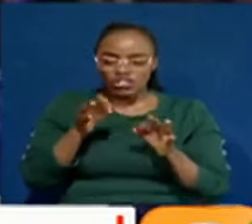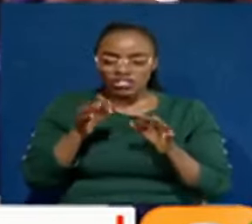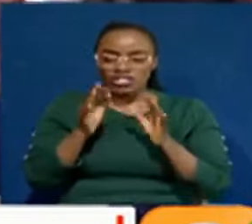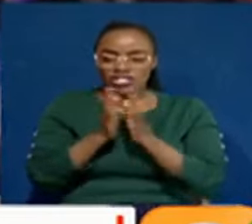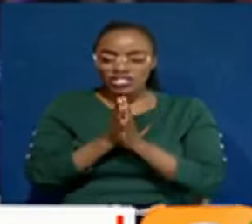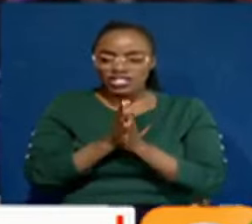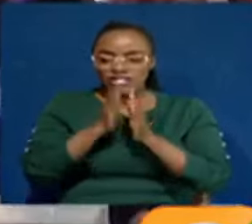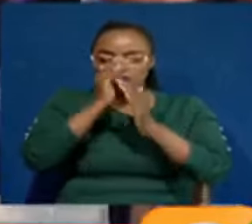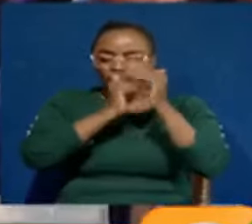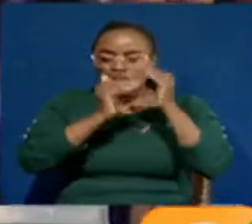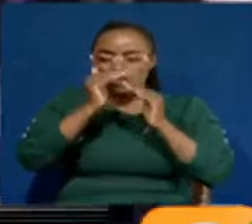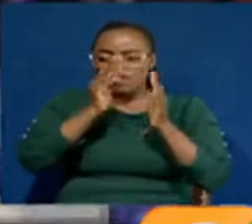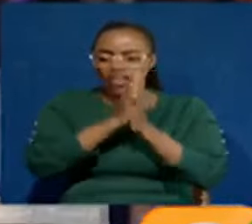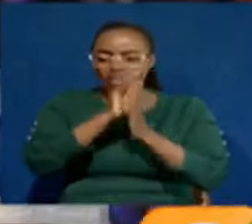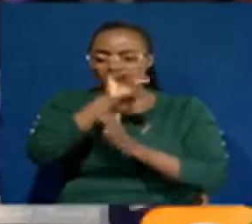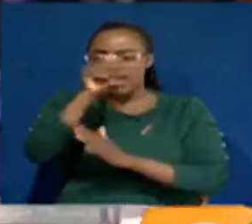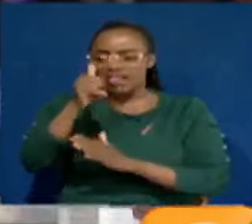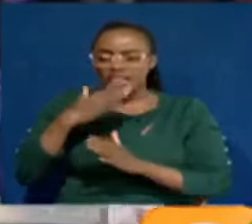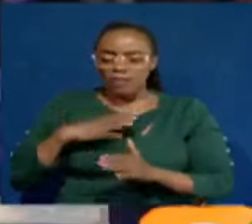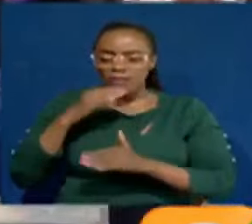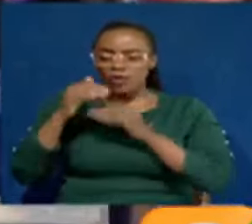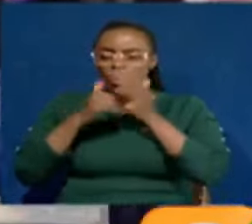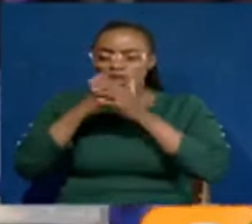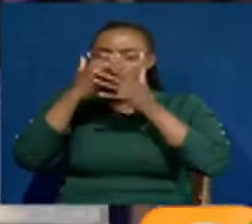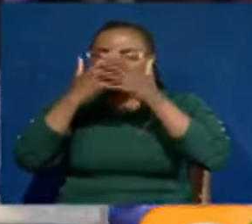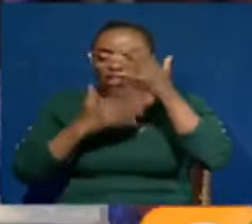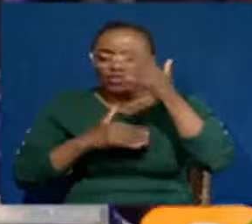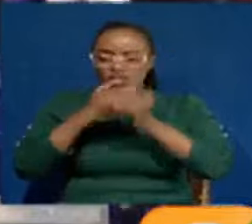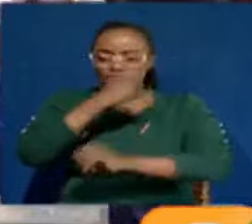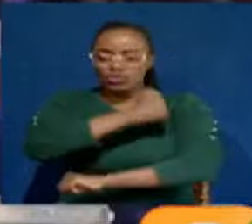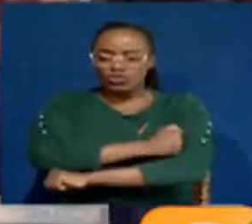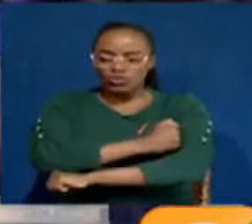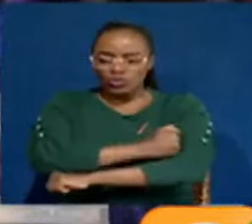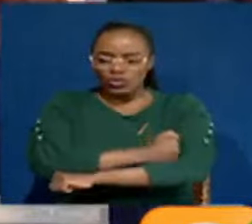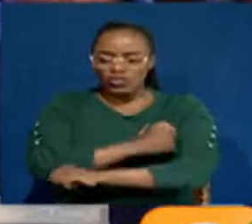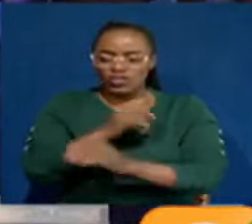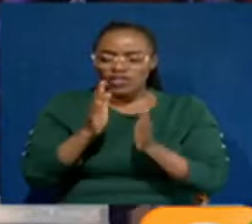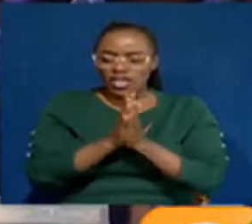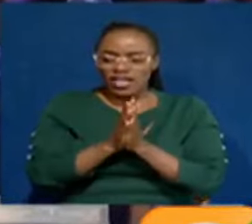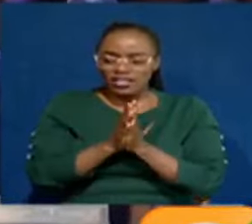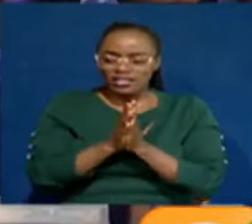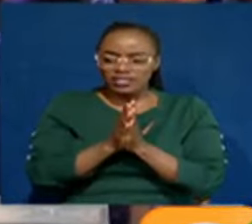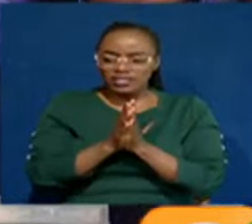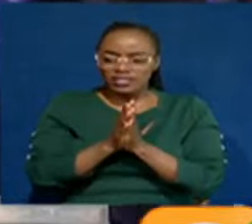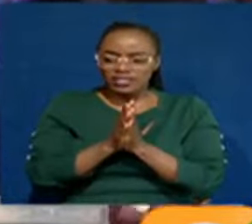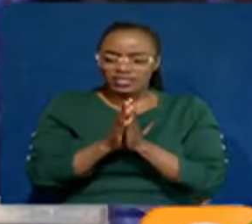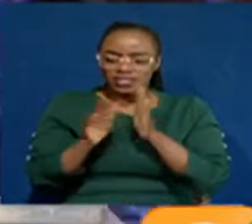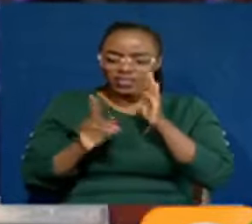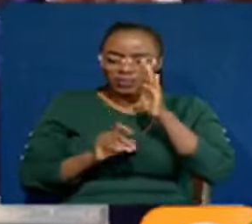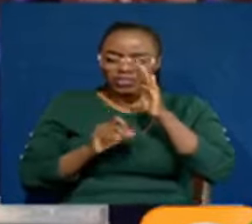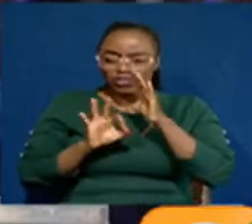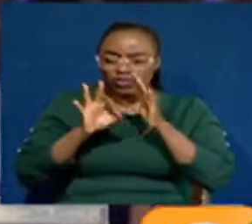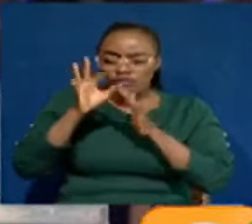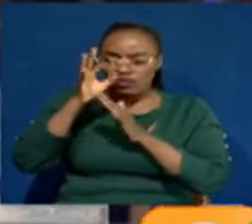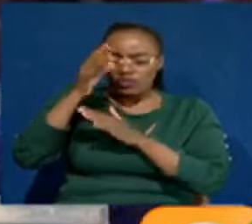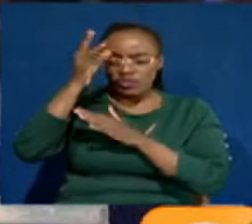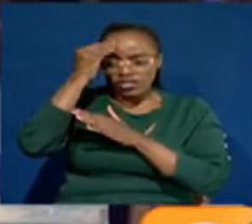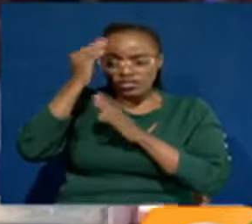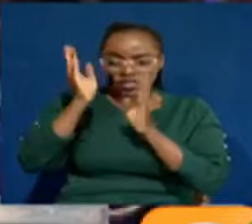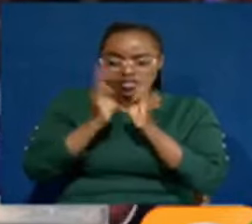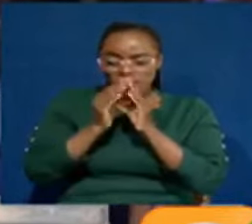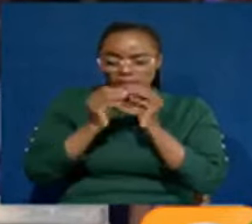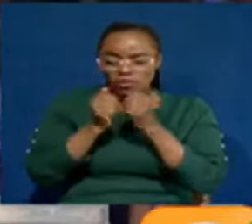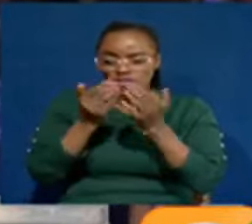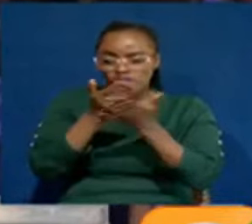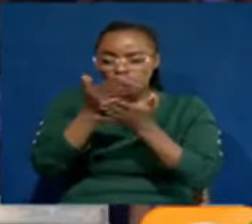wa universities na watu wa schools zote ambao na pia waziri wa elimu wakutane na